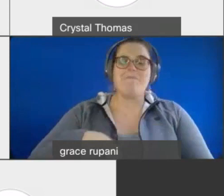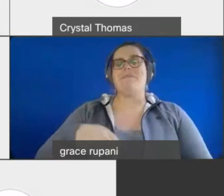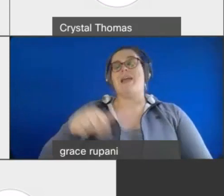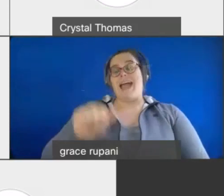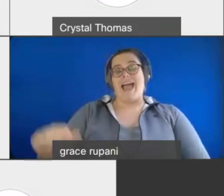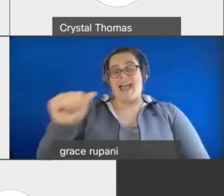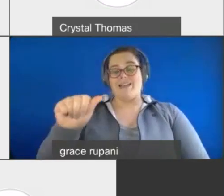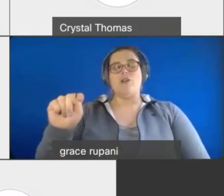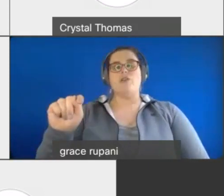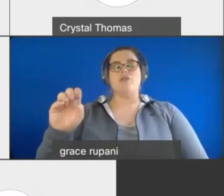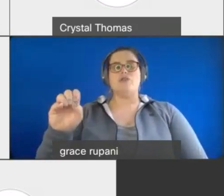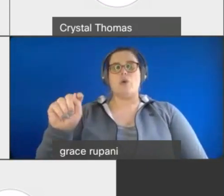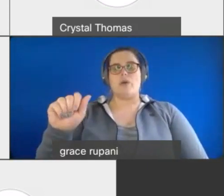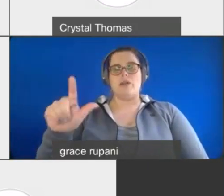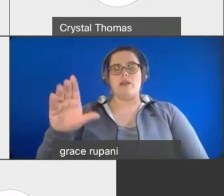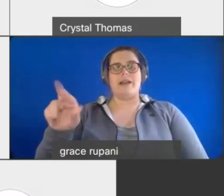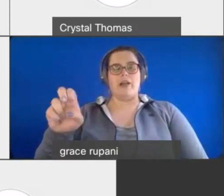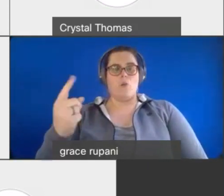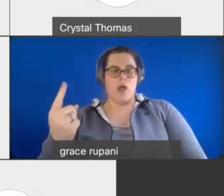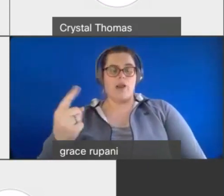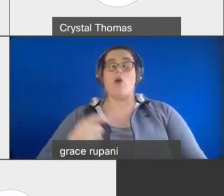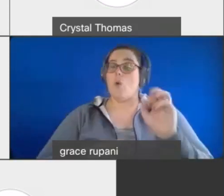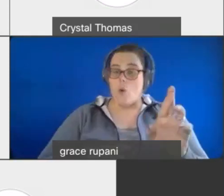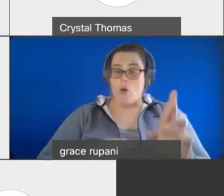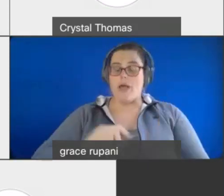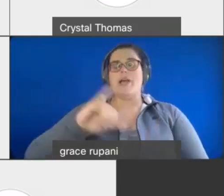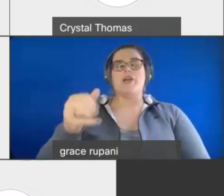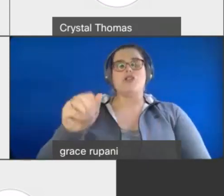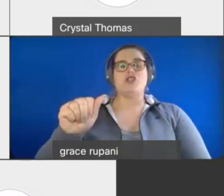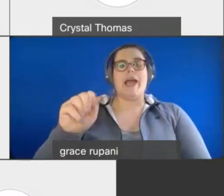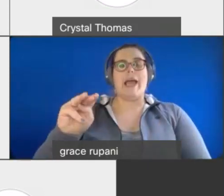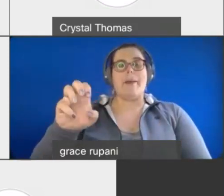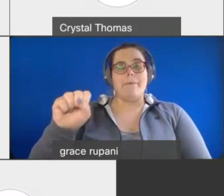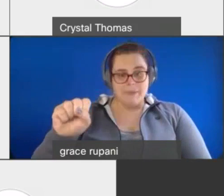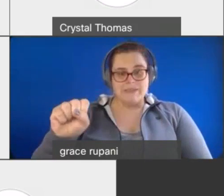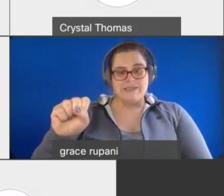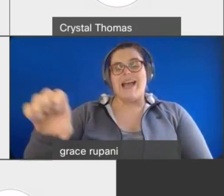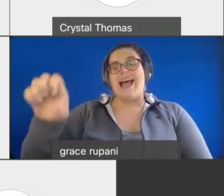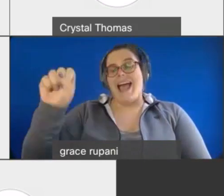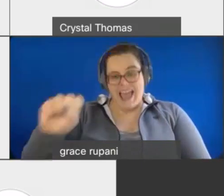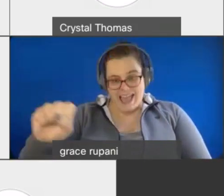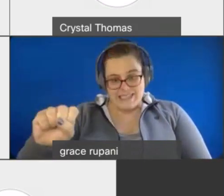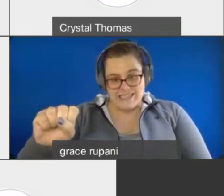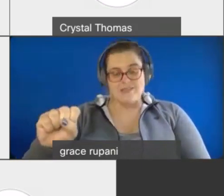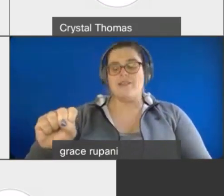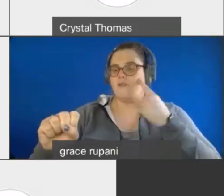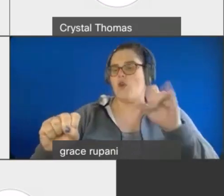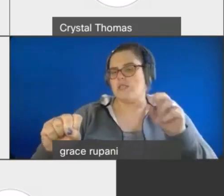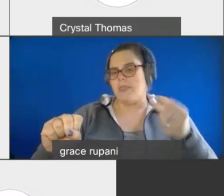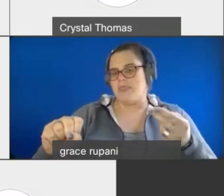totalcare1.com, or James, that's JAMES, another S for Smith, just a straight S,